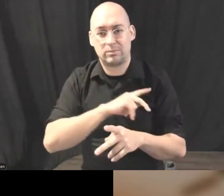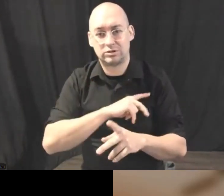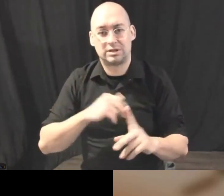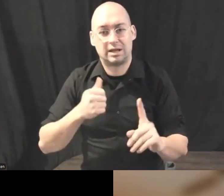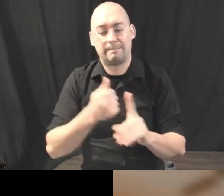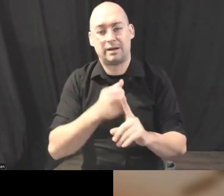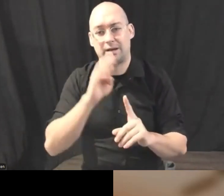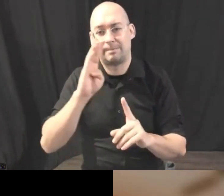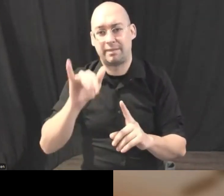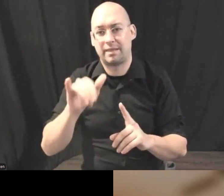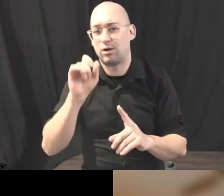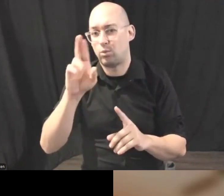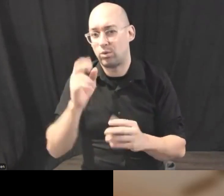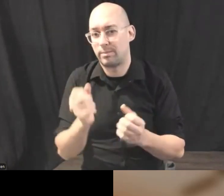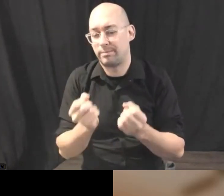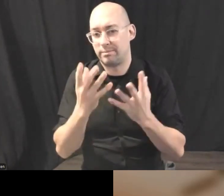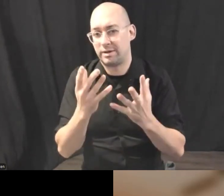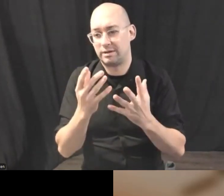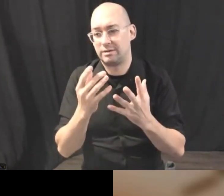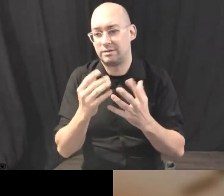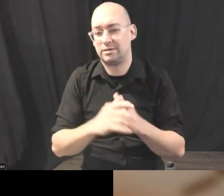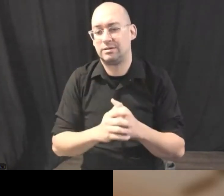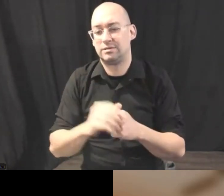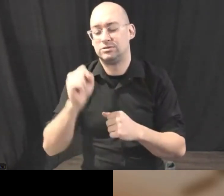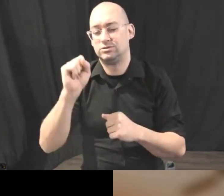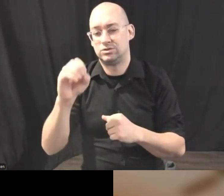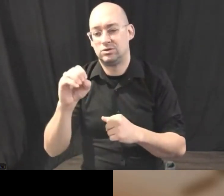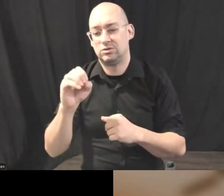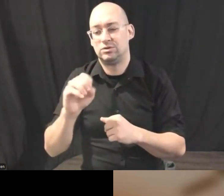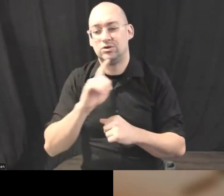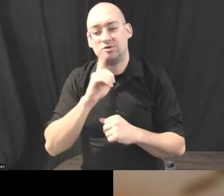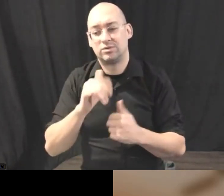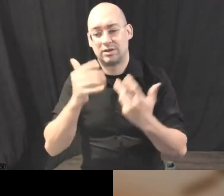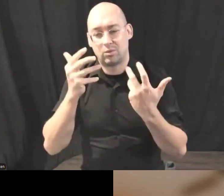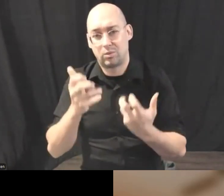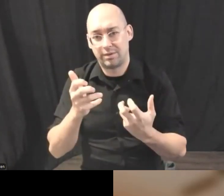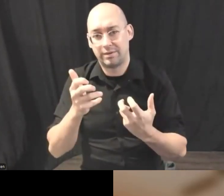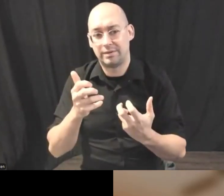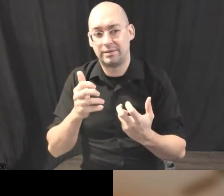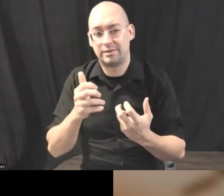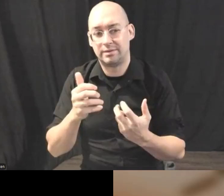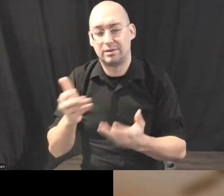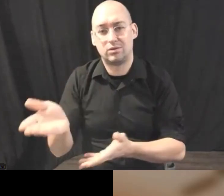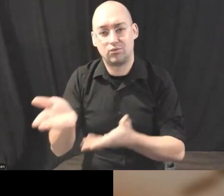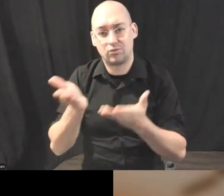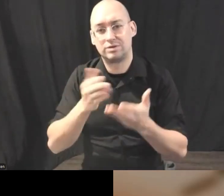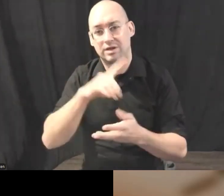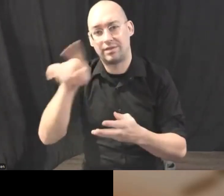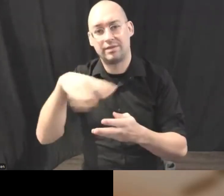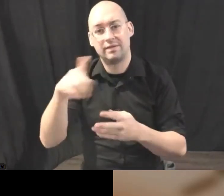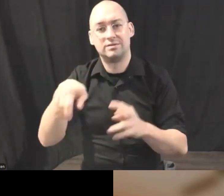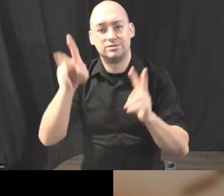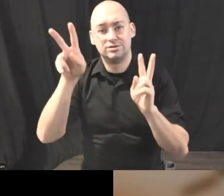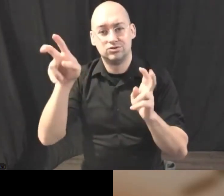not multiple people. So just really want to raise those issues, and